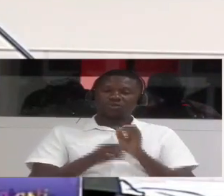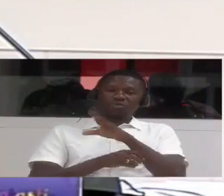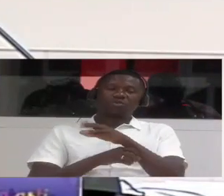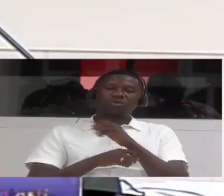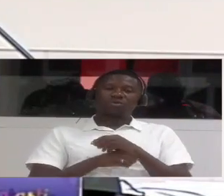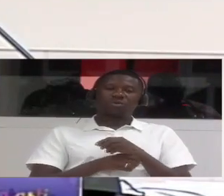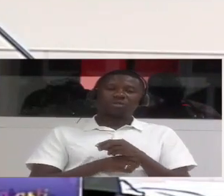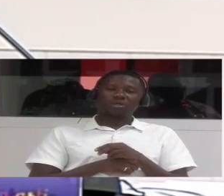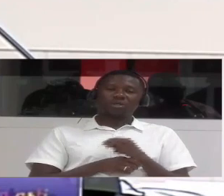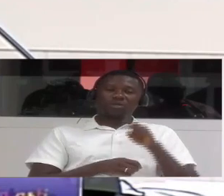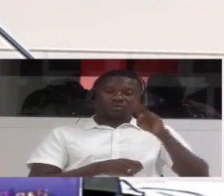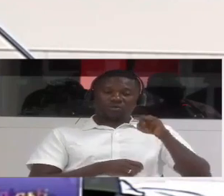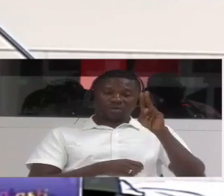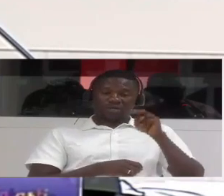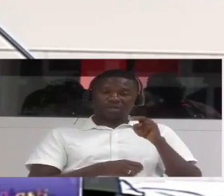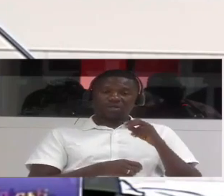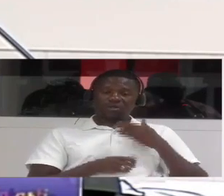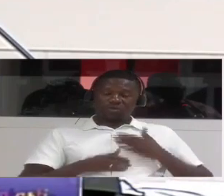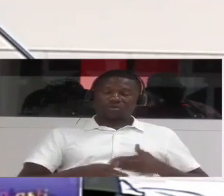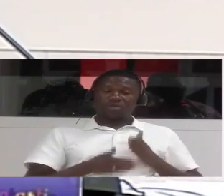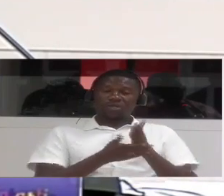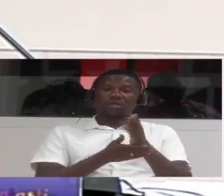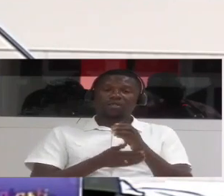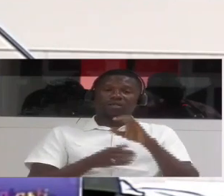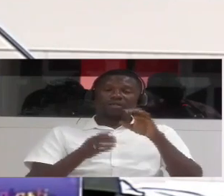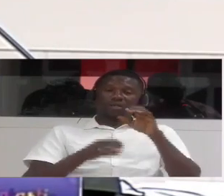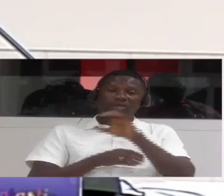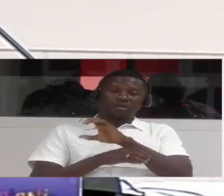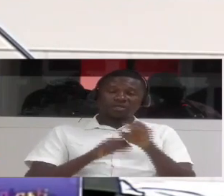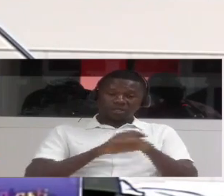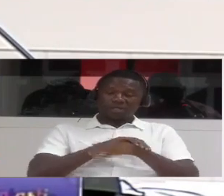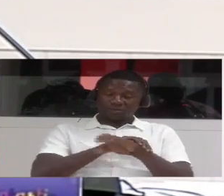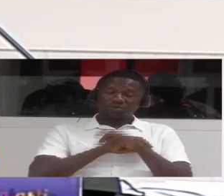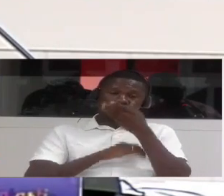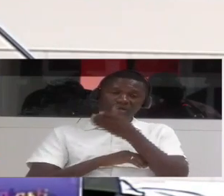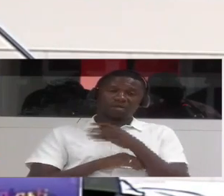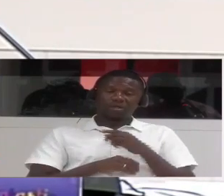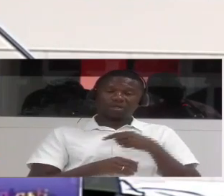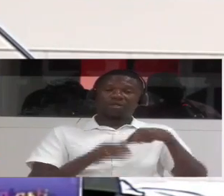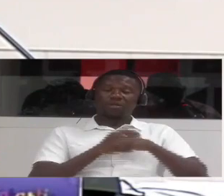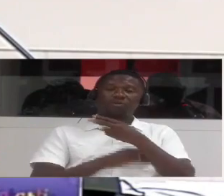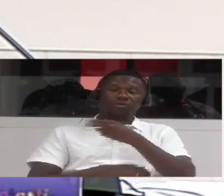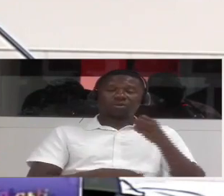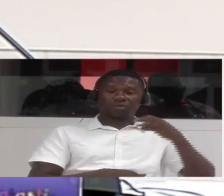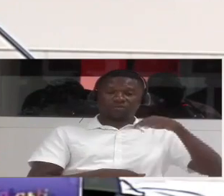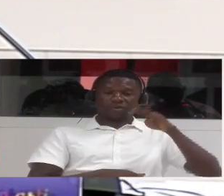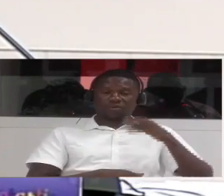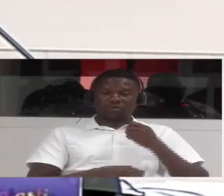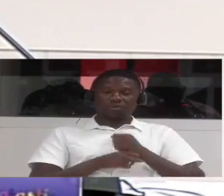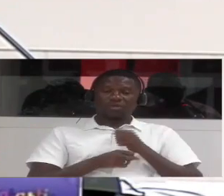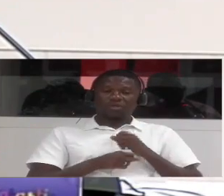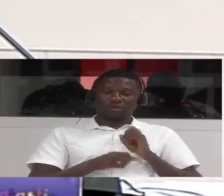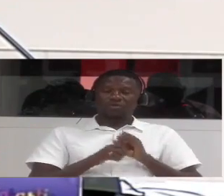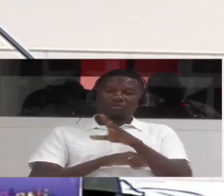the United Nations Human Rights Council. And in 2014 also, we made a submission. And this year, the Gambia